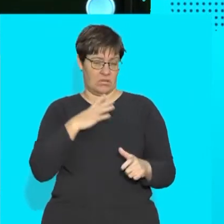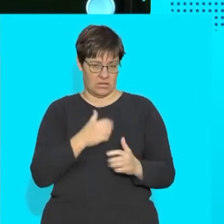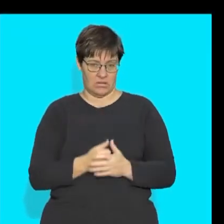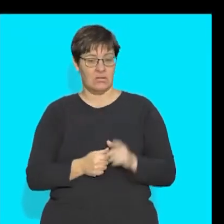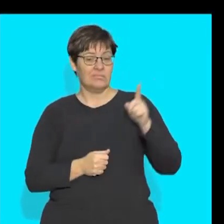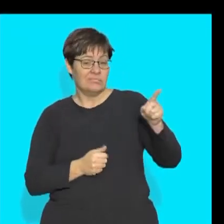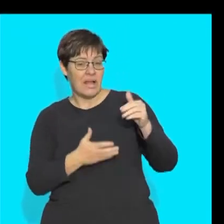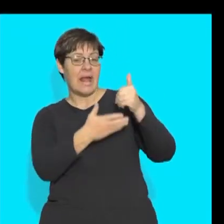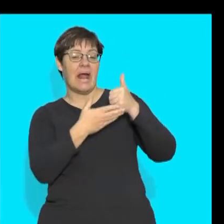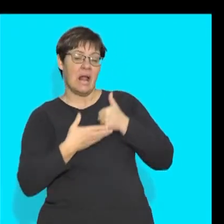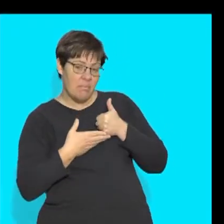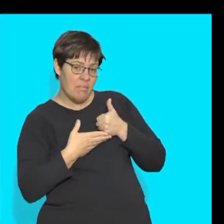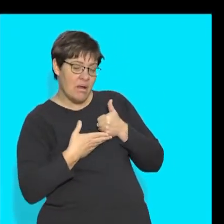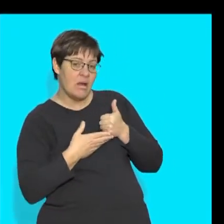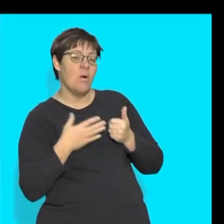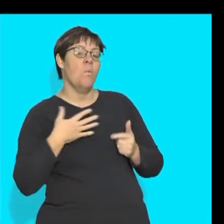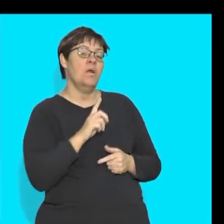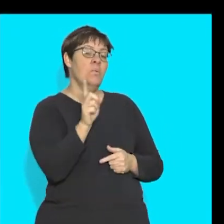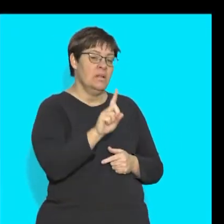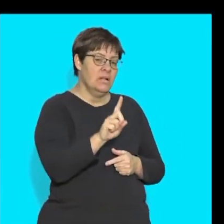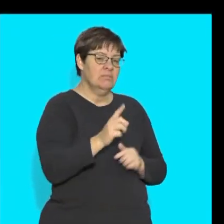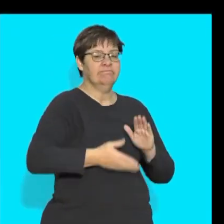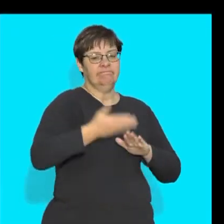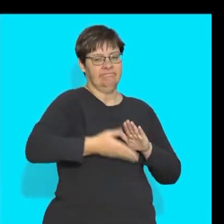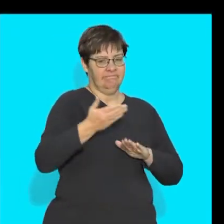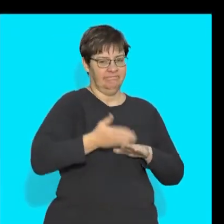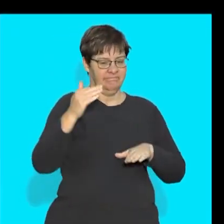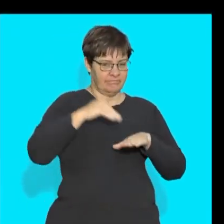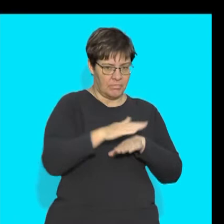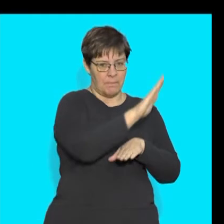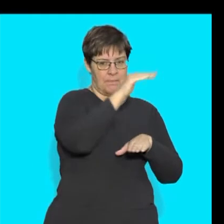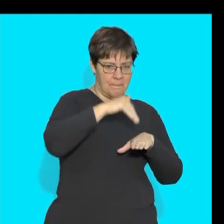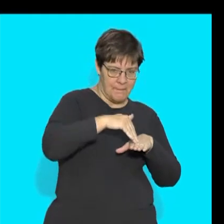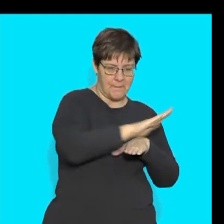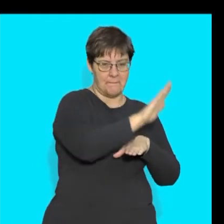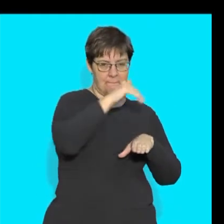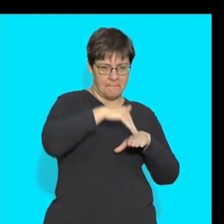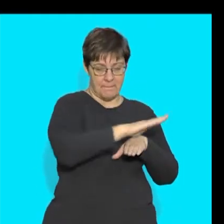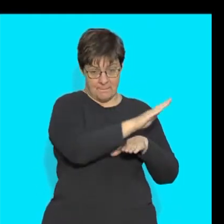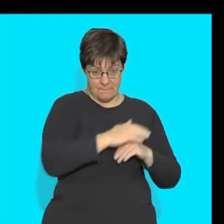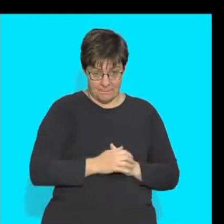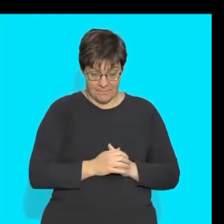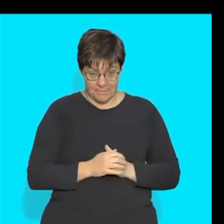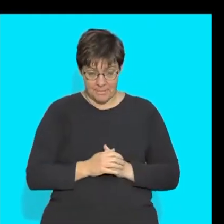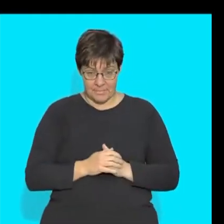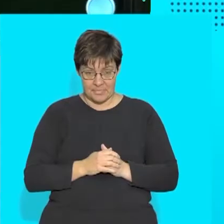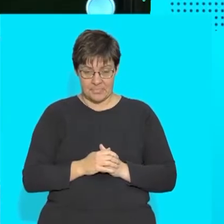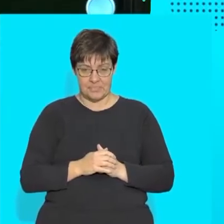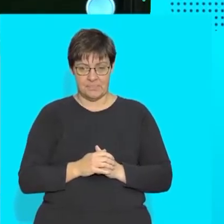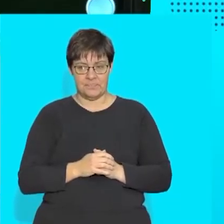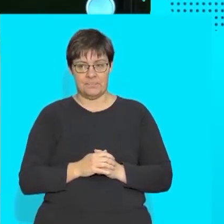These equations help me when I want to do the speed at which the electrons move,